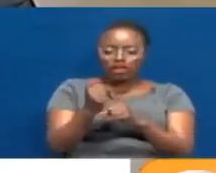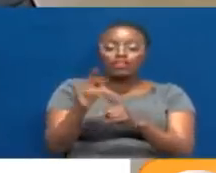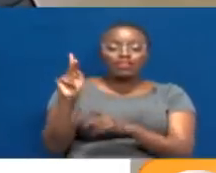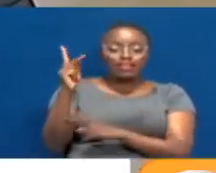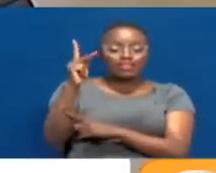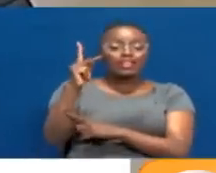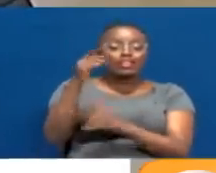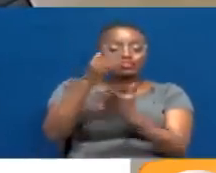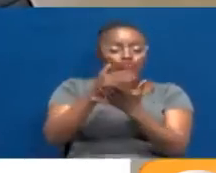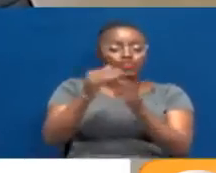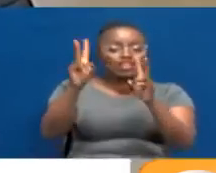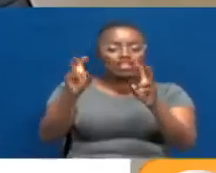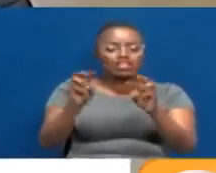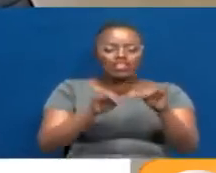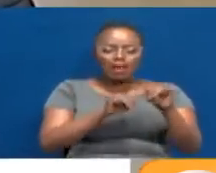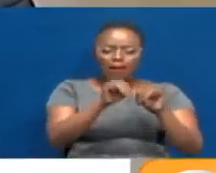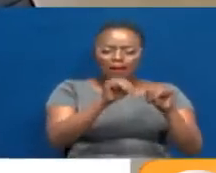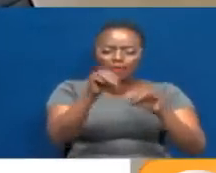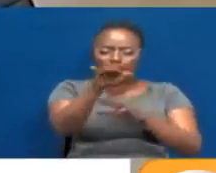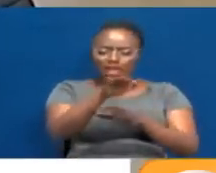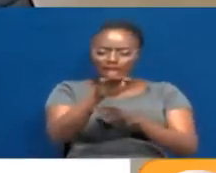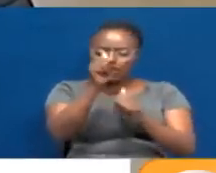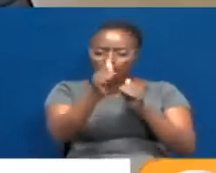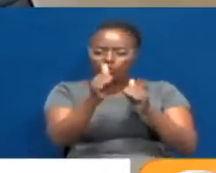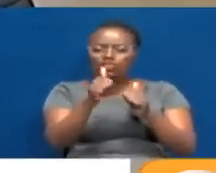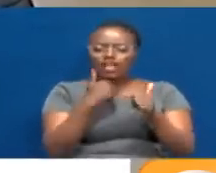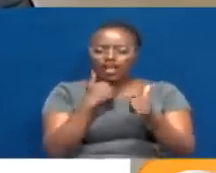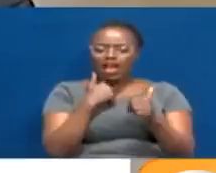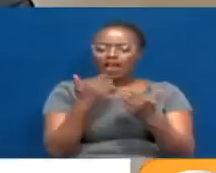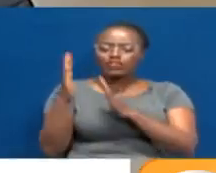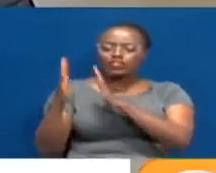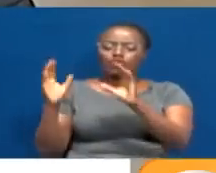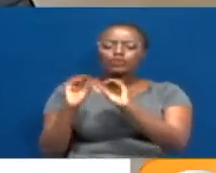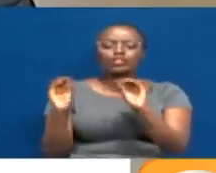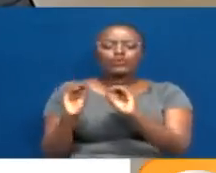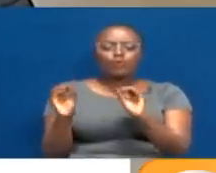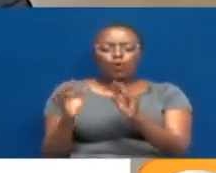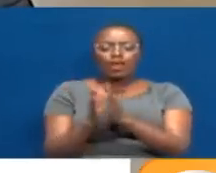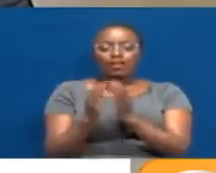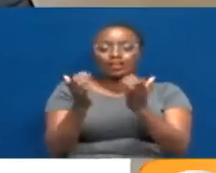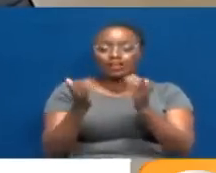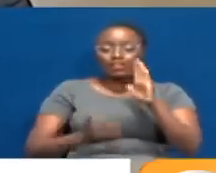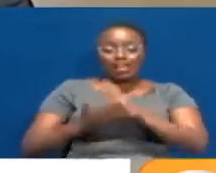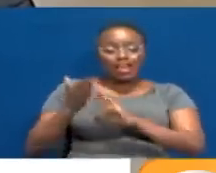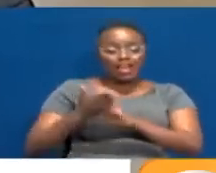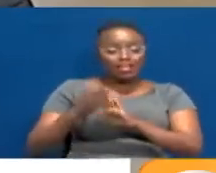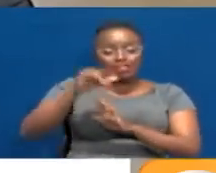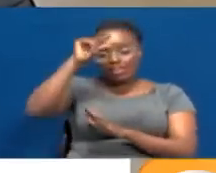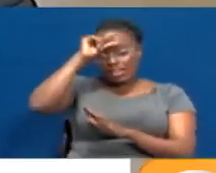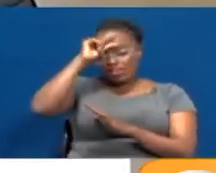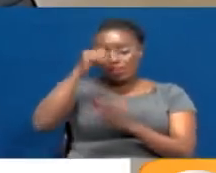issues? What about mapping of hotspots for areas facing insecurity and require urgent government